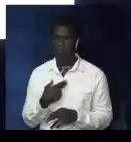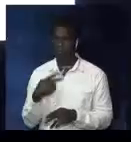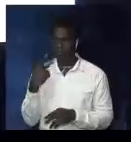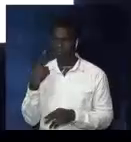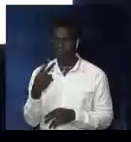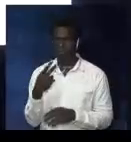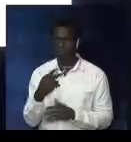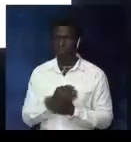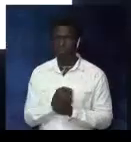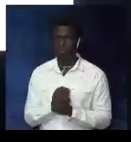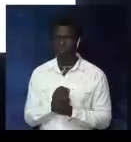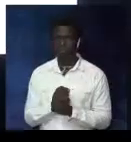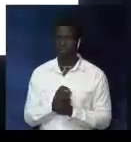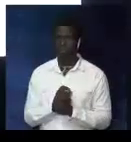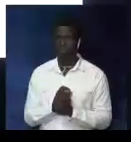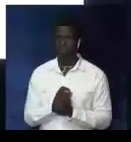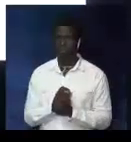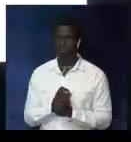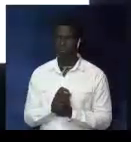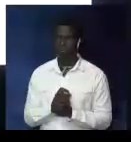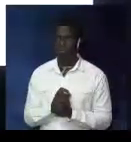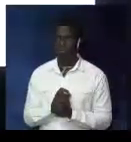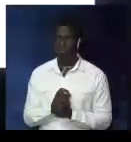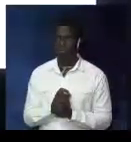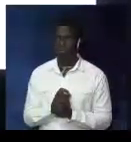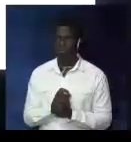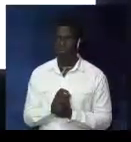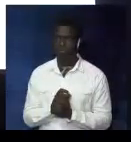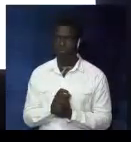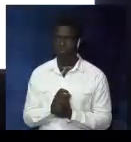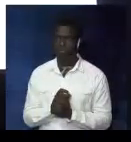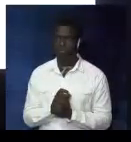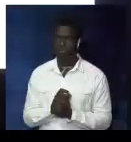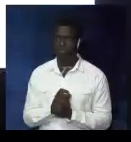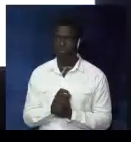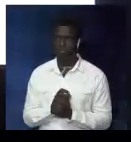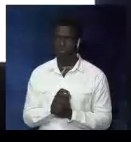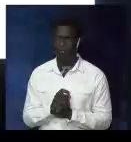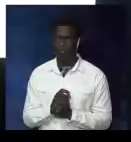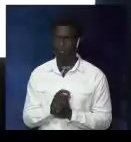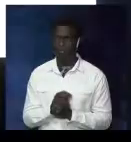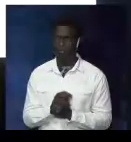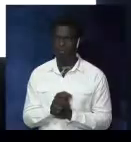see how well you've been able to spell those words.